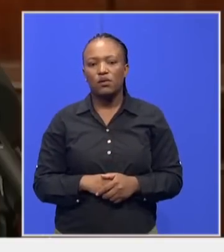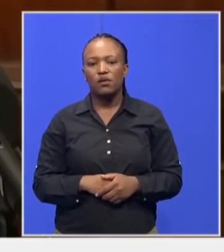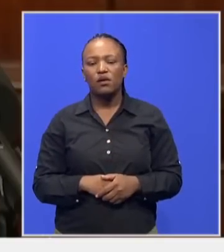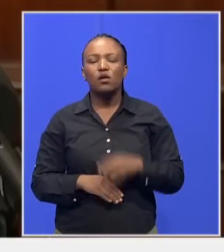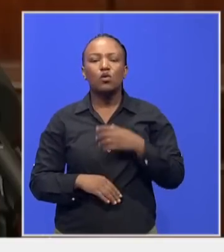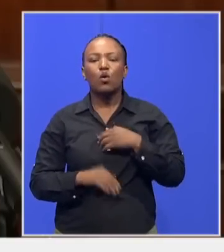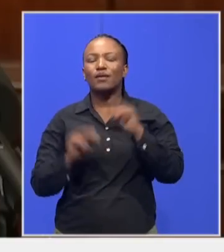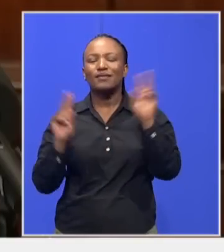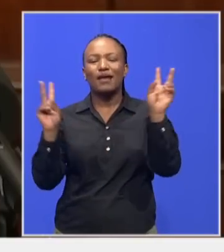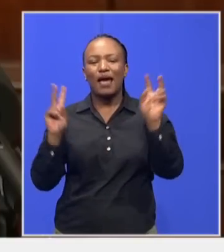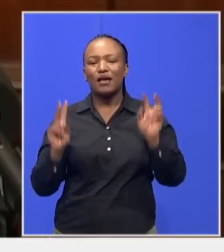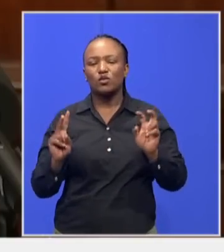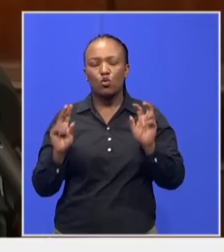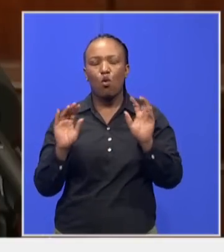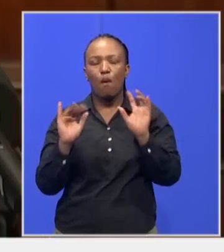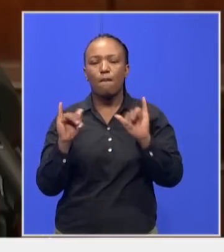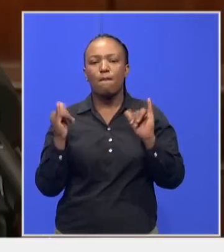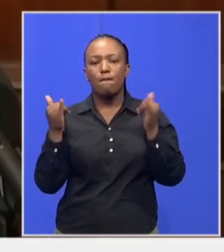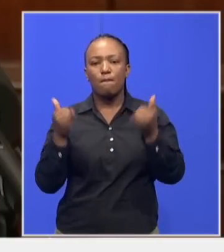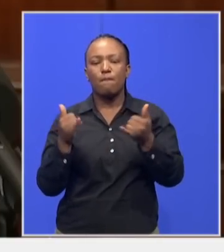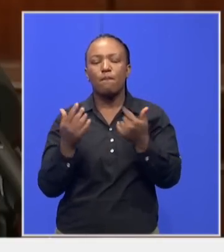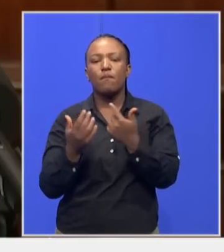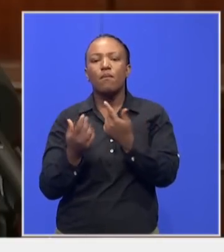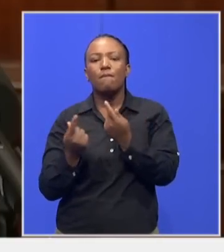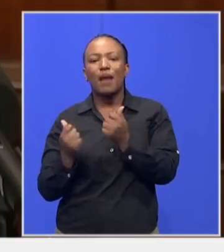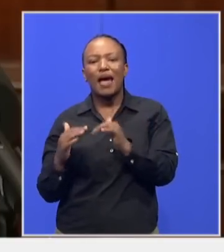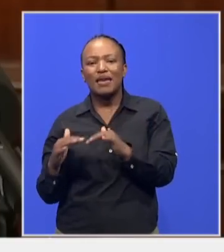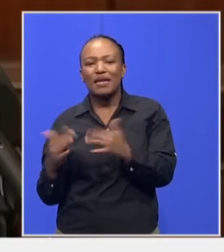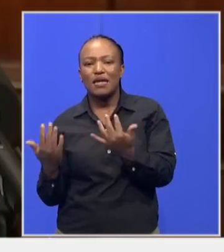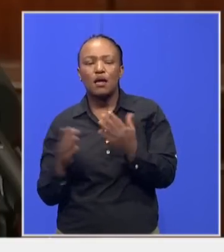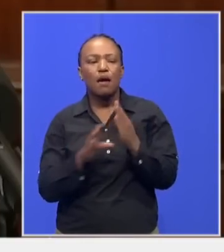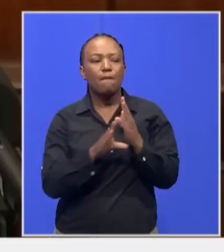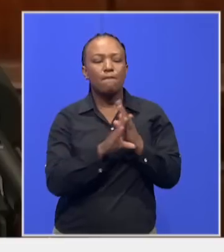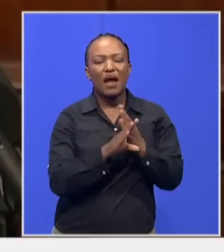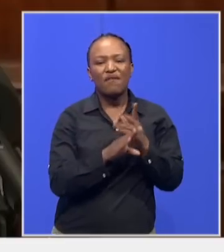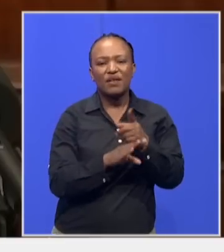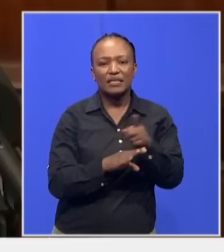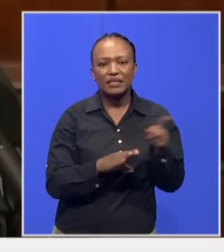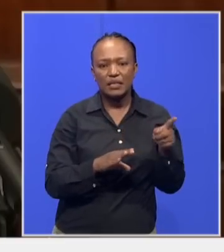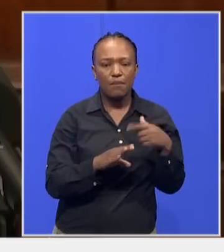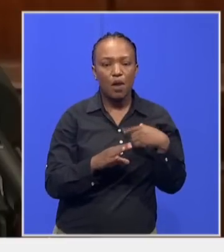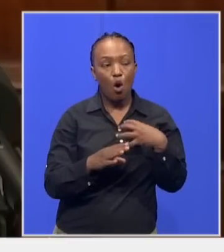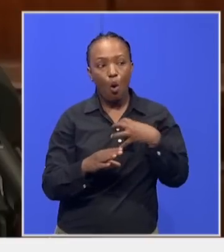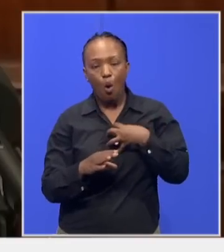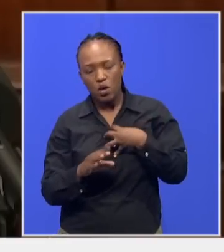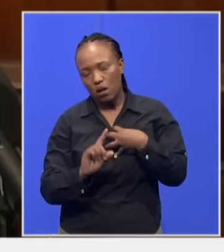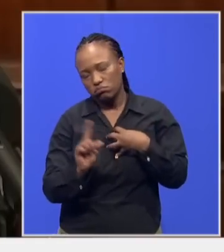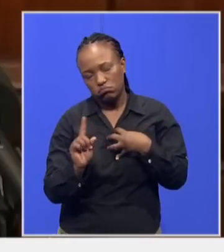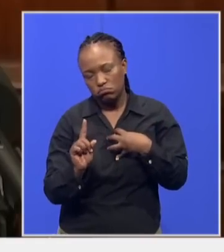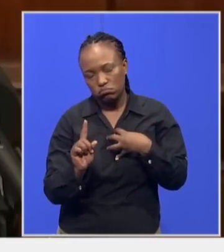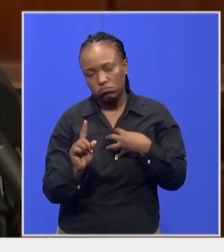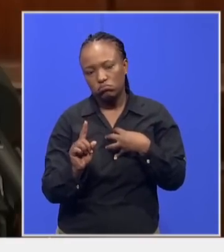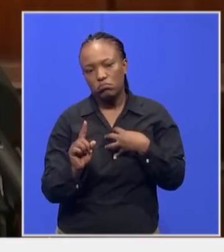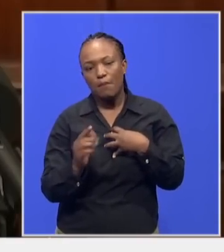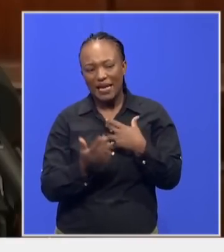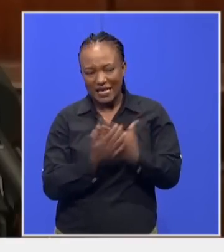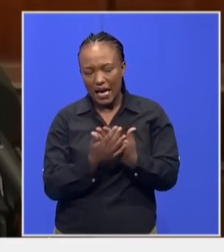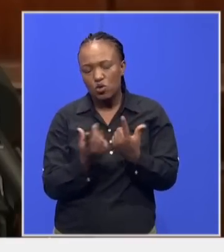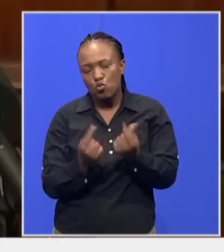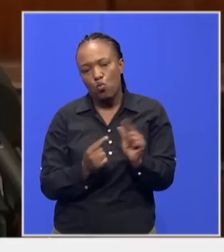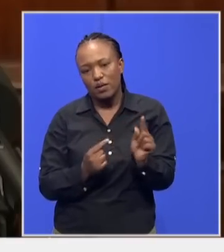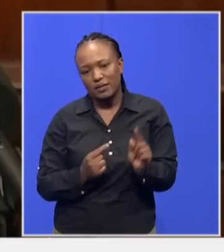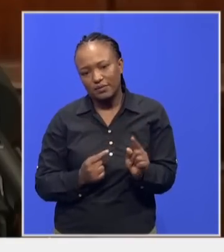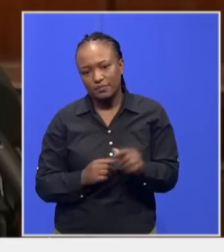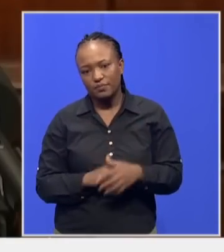sheet, ask what private sector can do without relinquishing ownership of those assets. And that's what we are presenting.